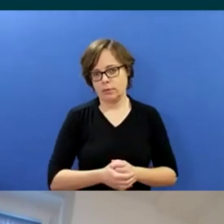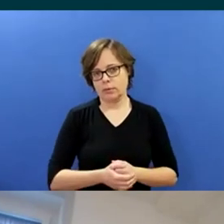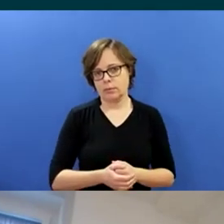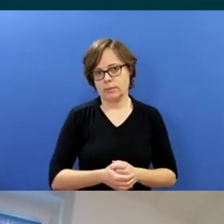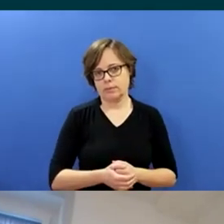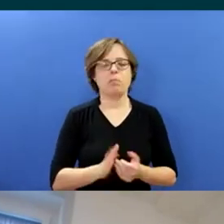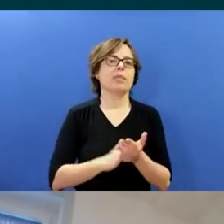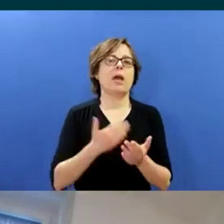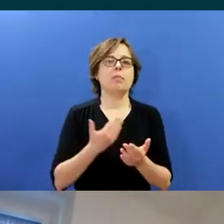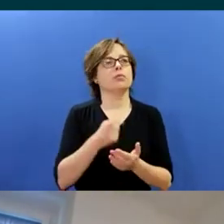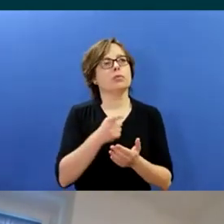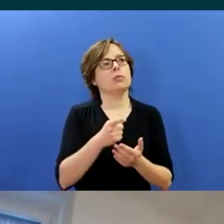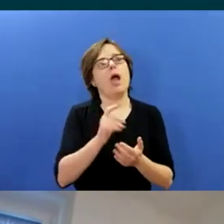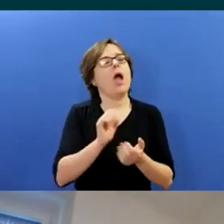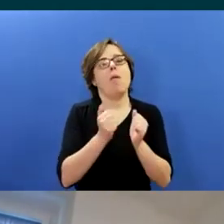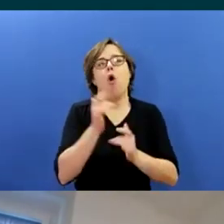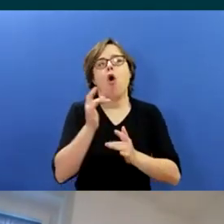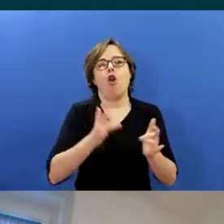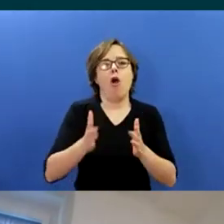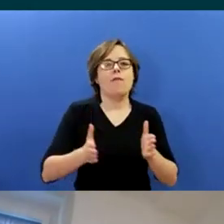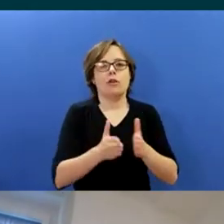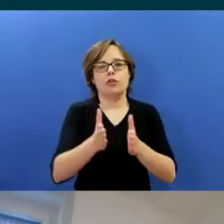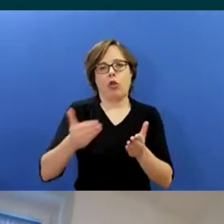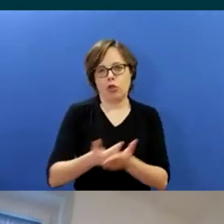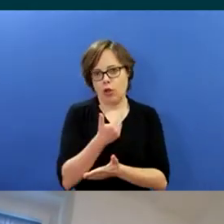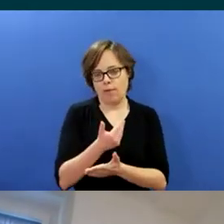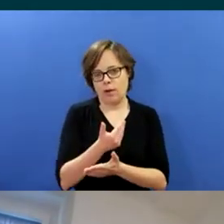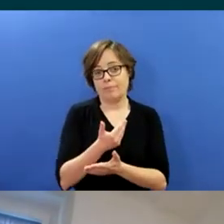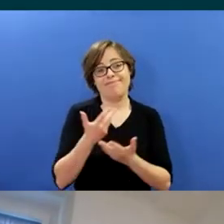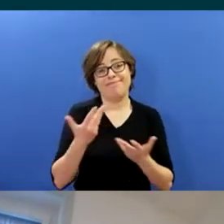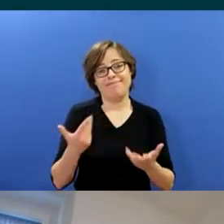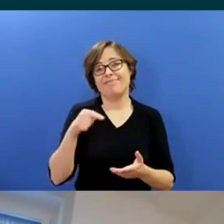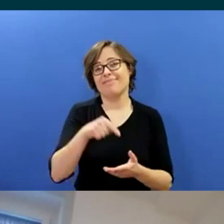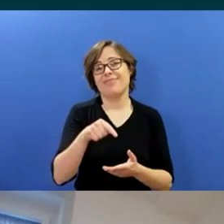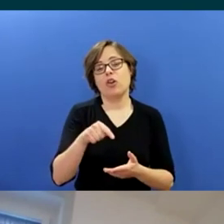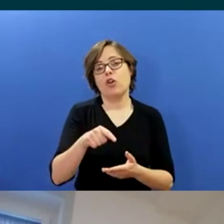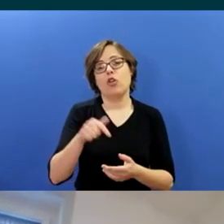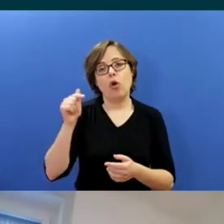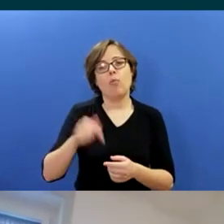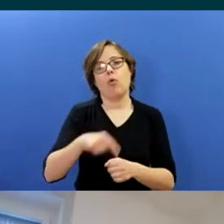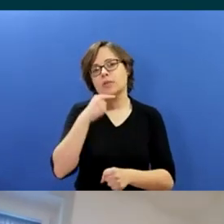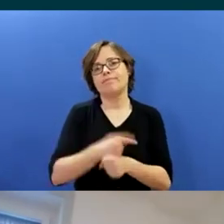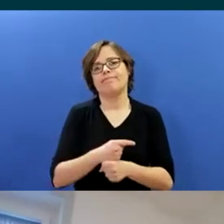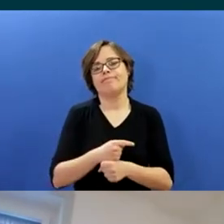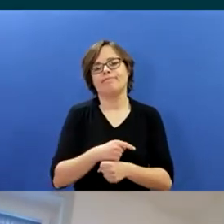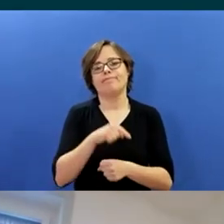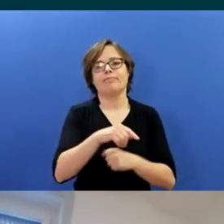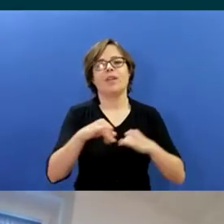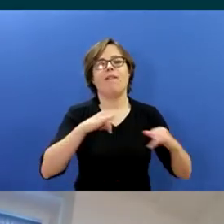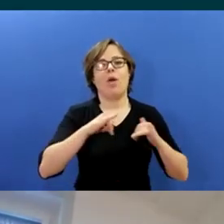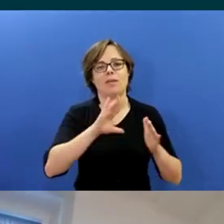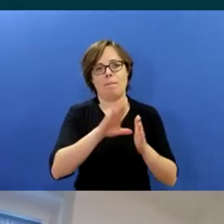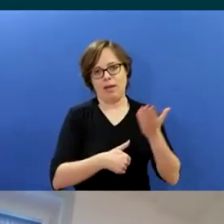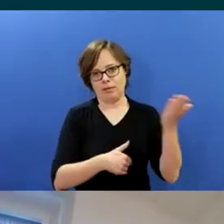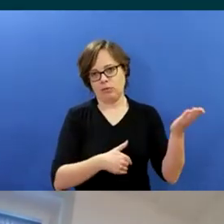for example, this is something that has to be decided by the city parliament, and that goes to other political processes and is